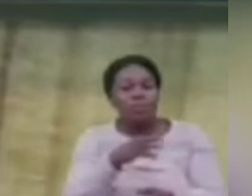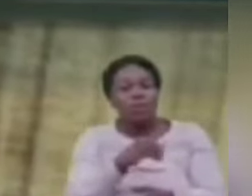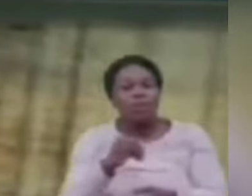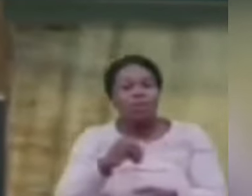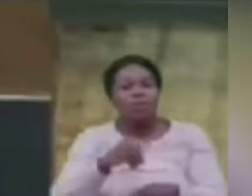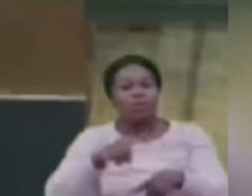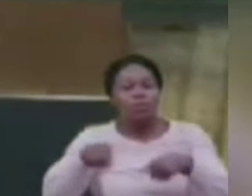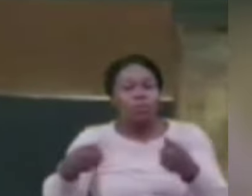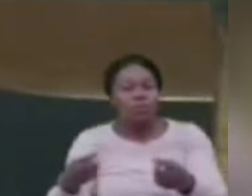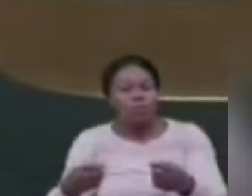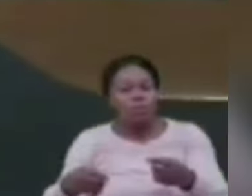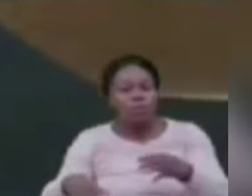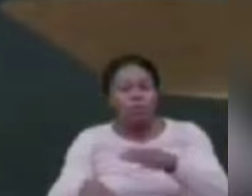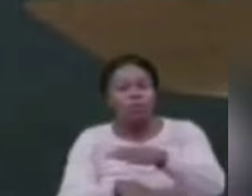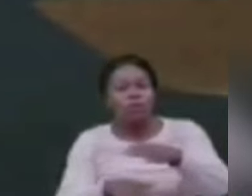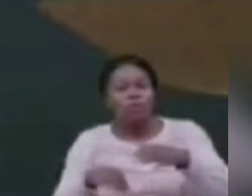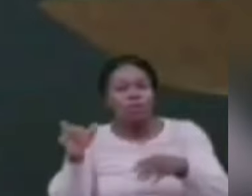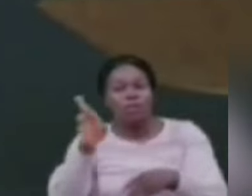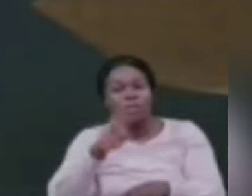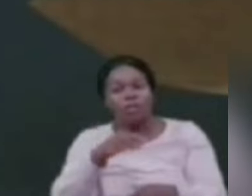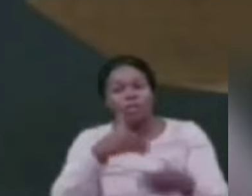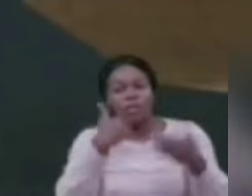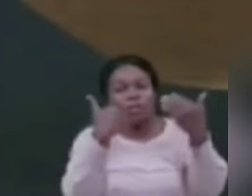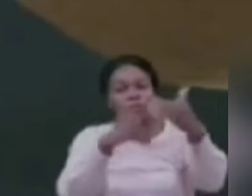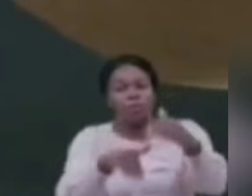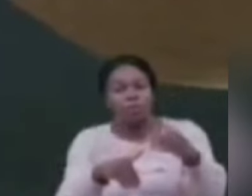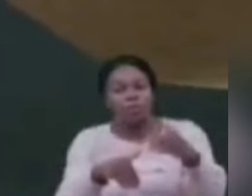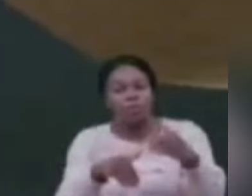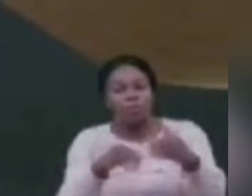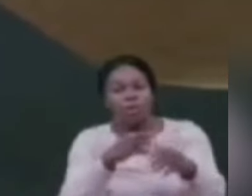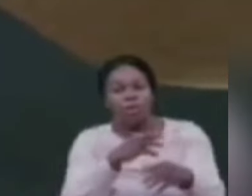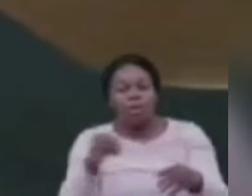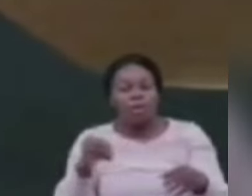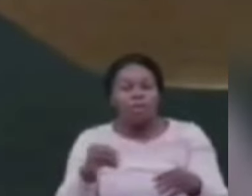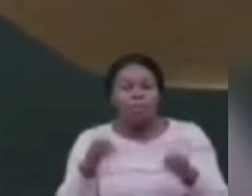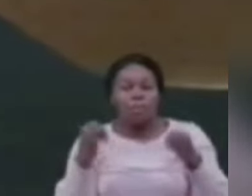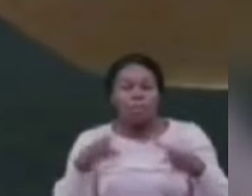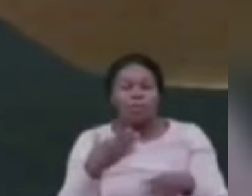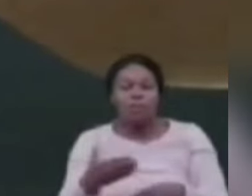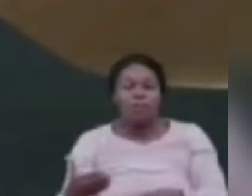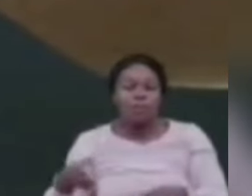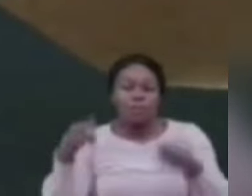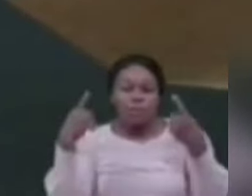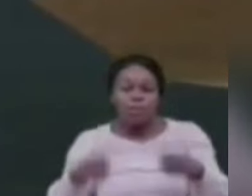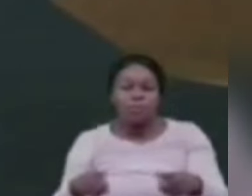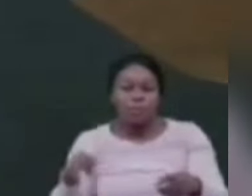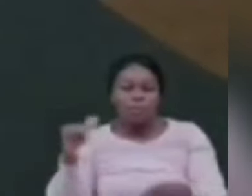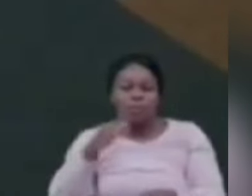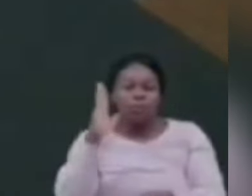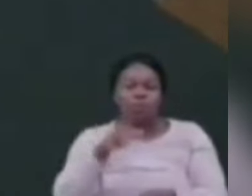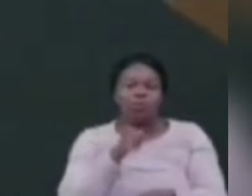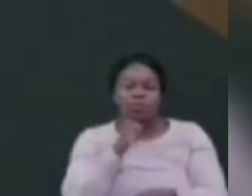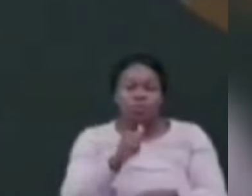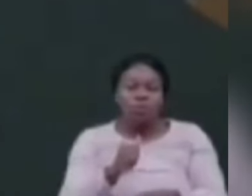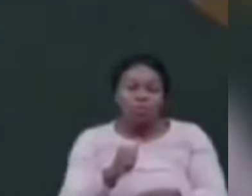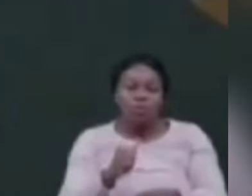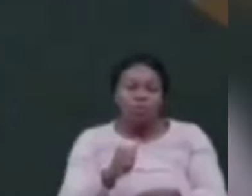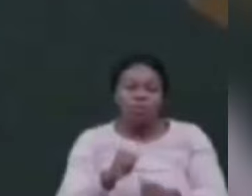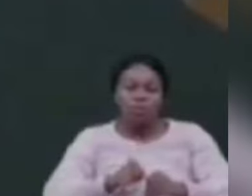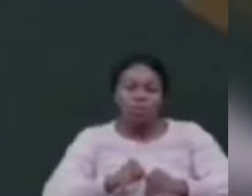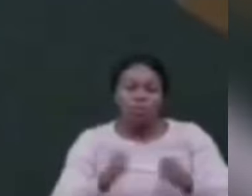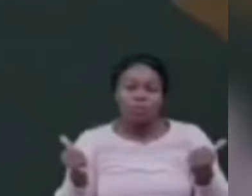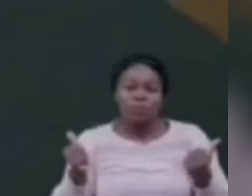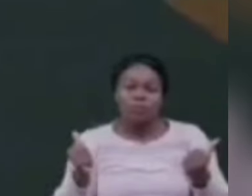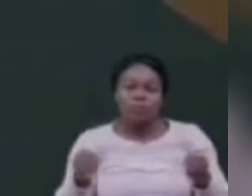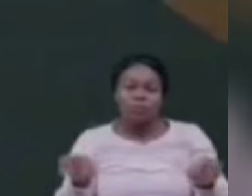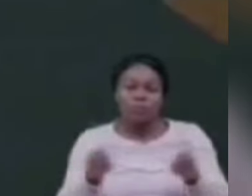I went. A lot of things happened, which they could not deny. Even their pastor, he